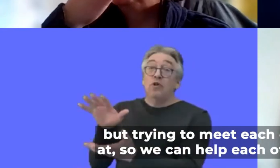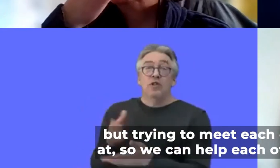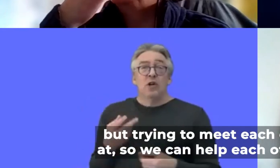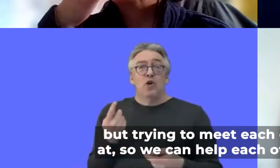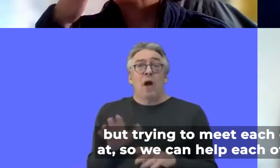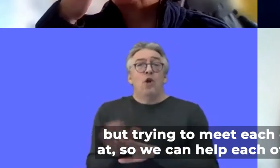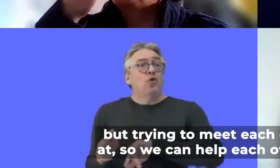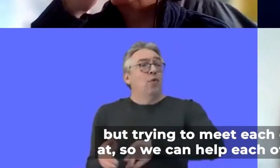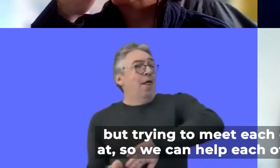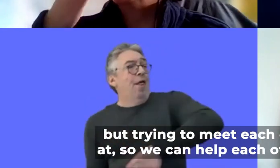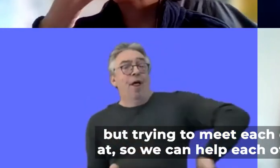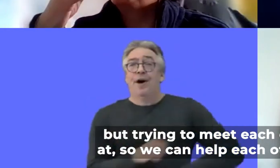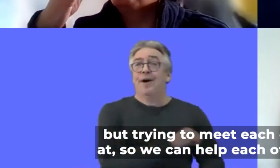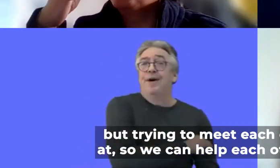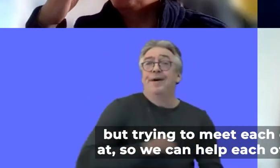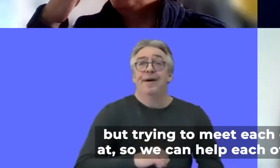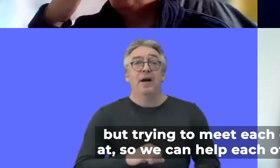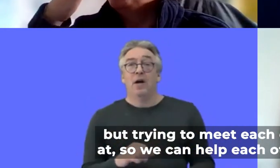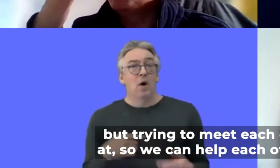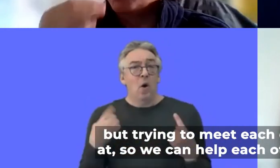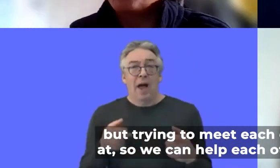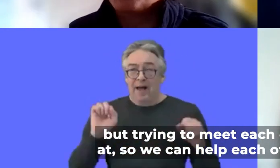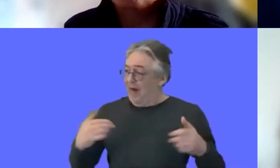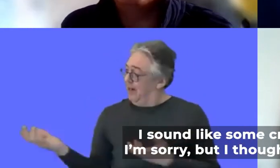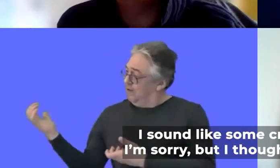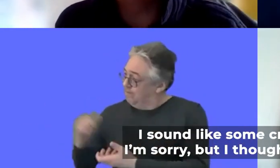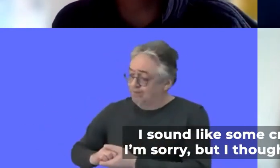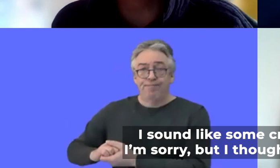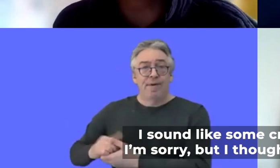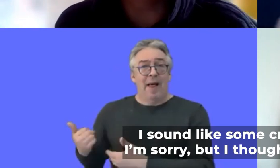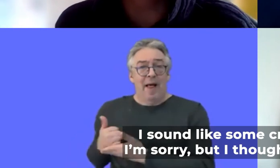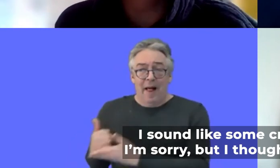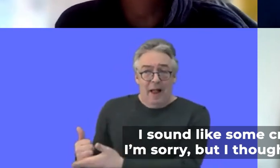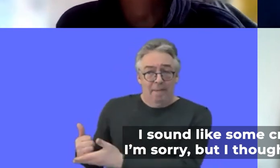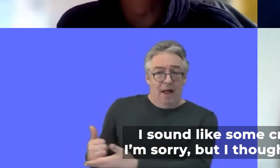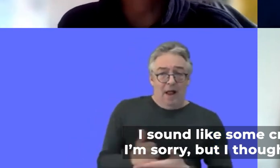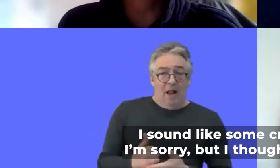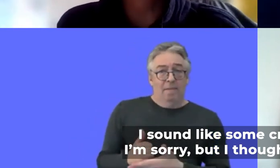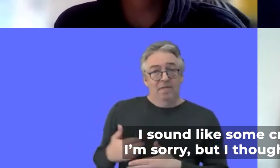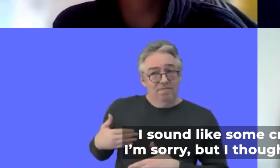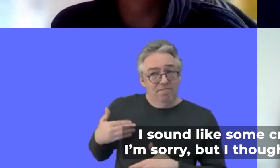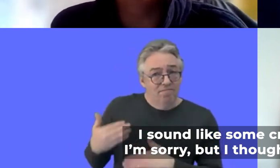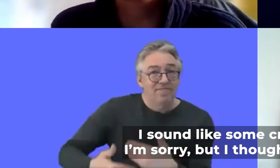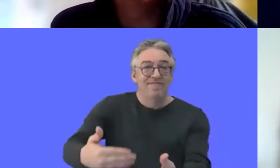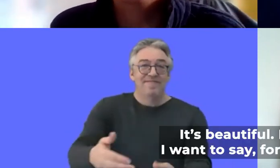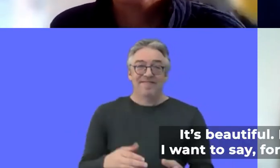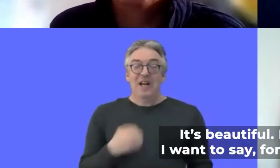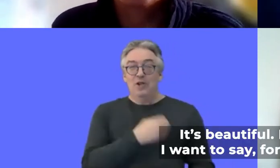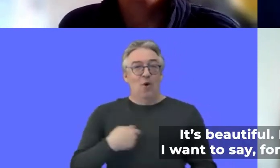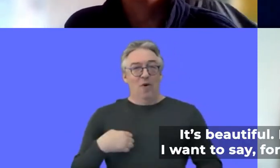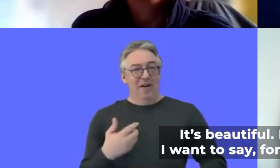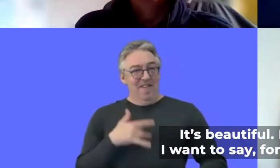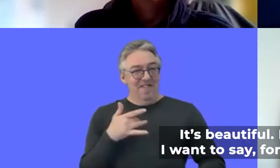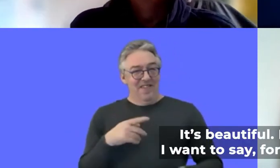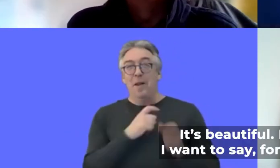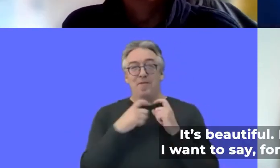but trying to meet each other where we're at so we can help each other move forward. I sound like some sort of preacher there. I'm sorry about that. It's Friday. It's beautiful.